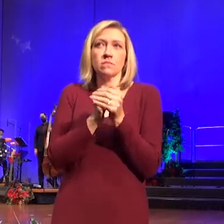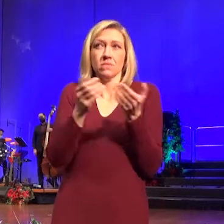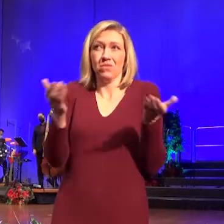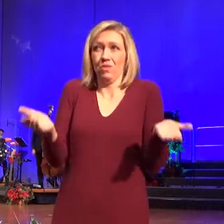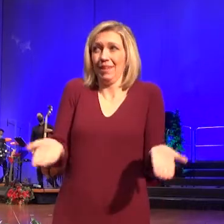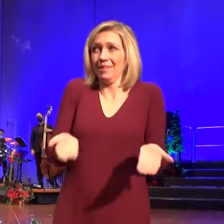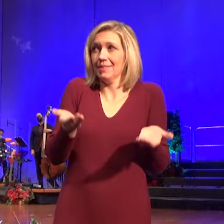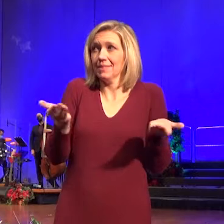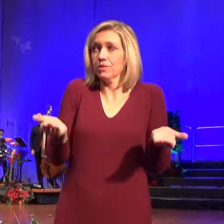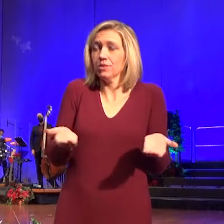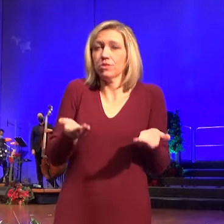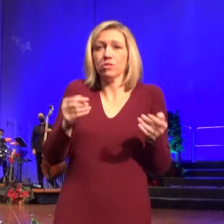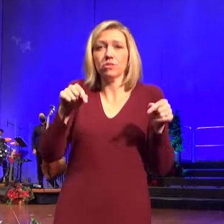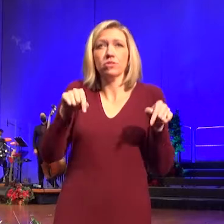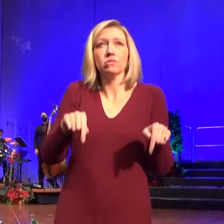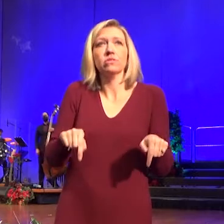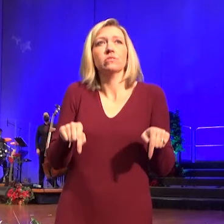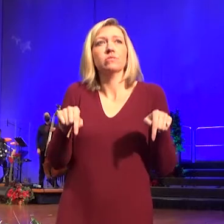Right